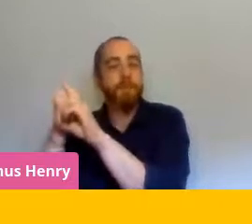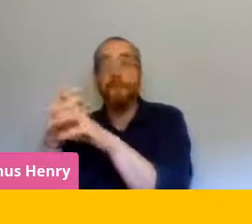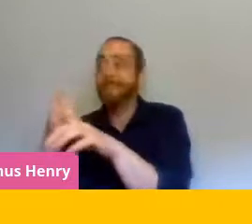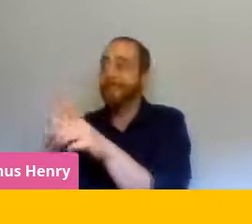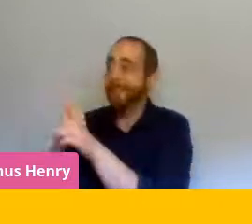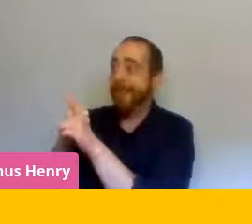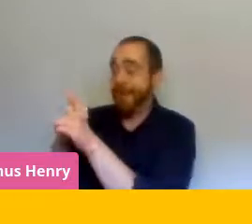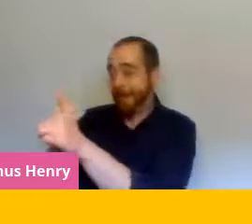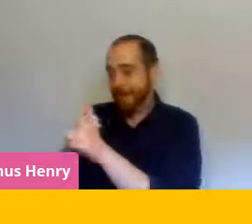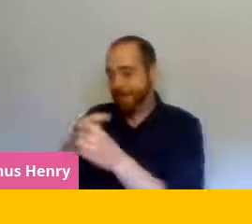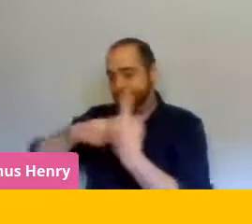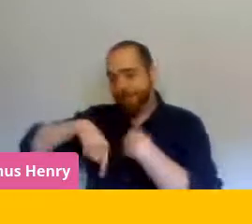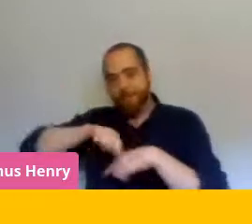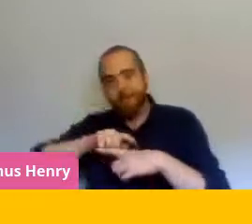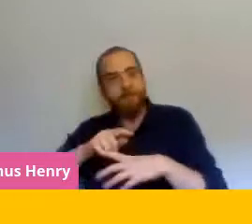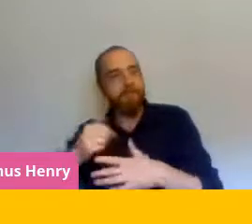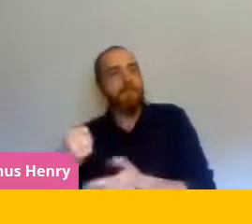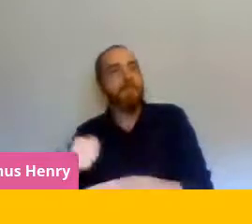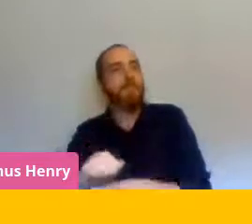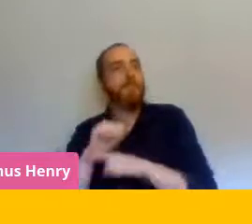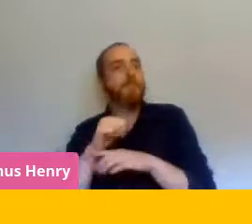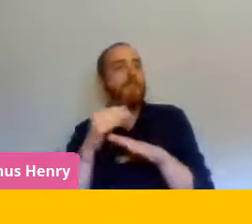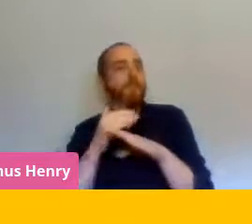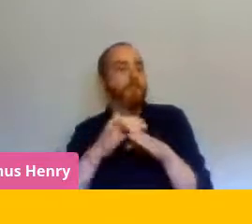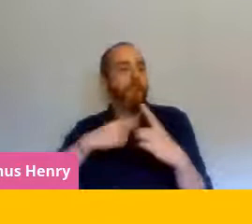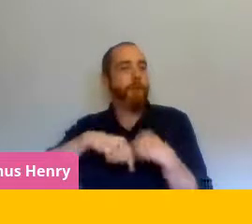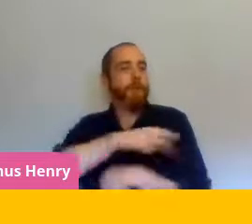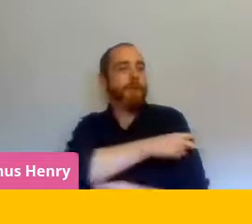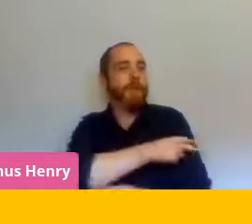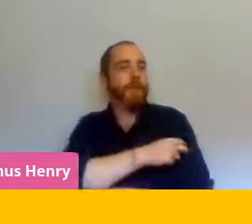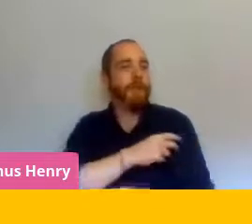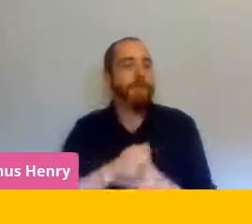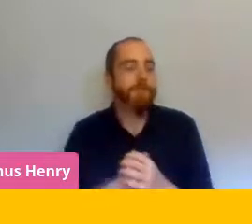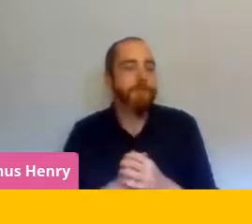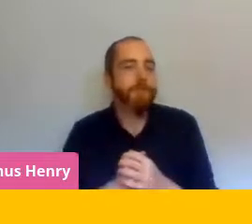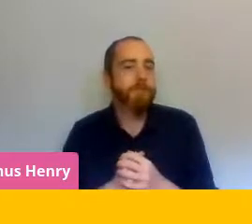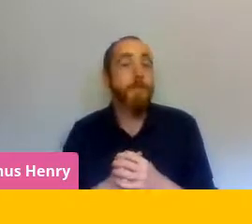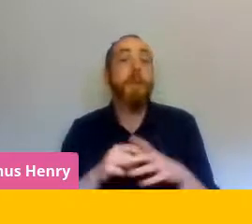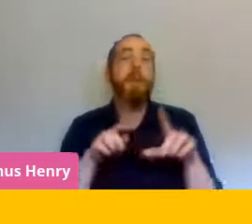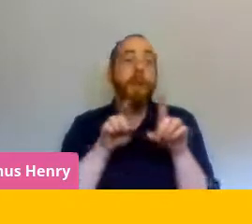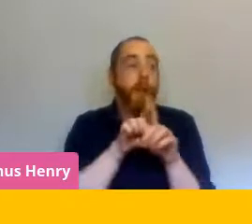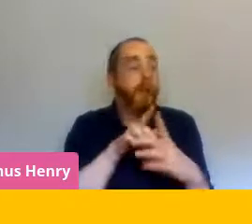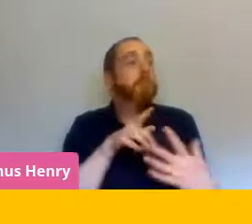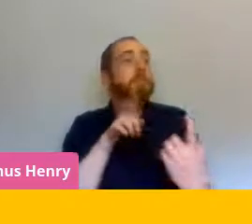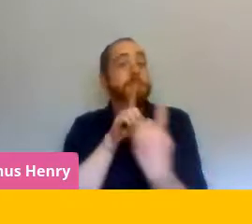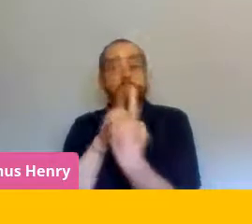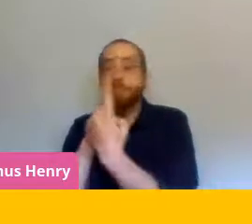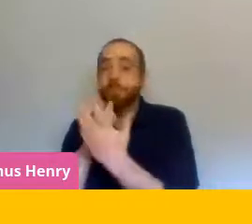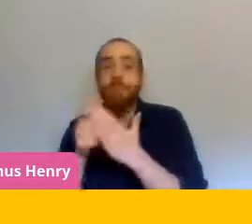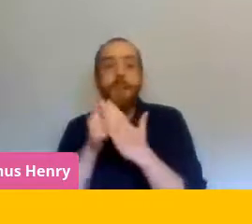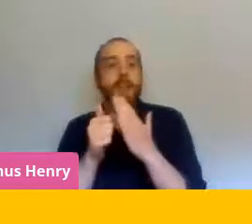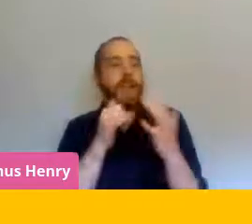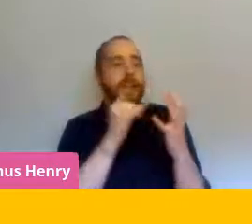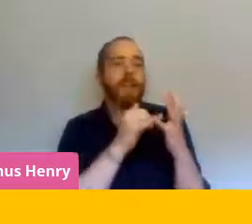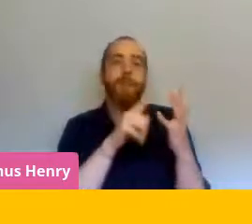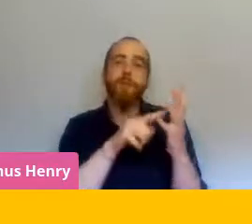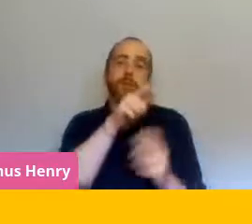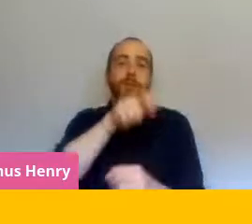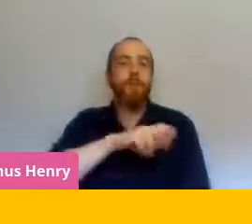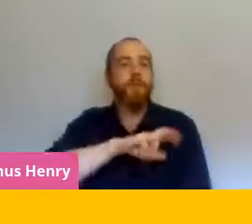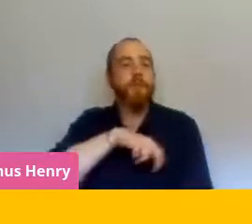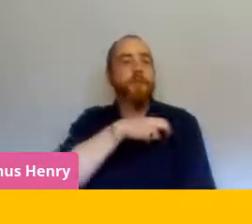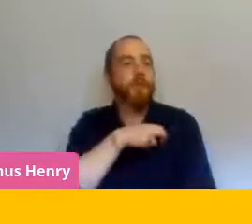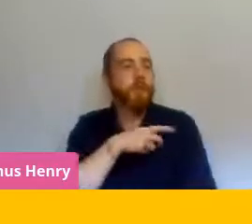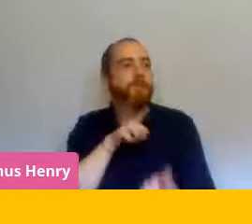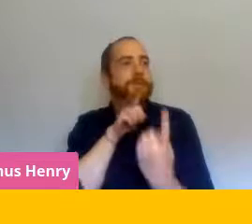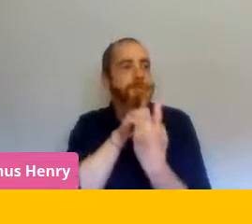and fixed term contract teaching staff. We also met regularly with the SU and are looking to develop more of a campaign in